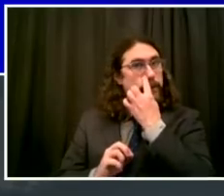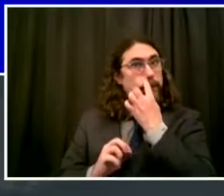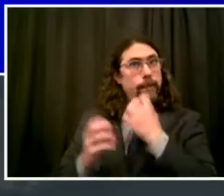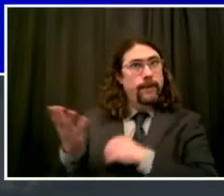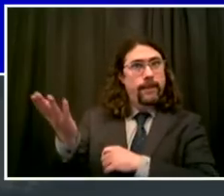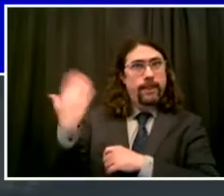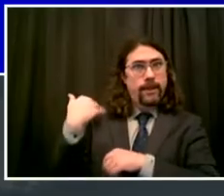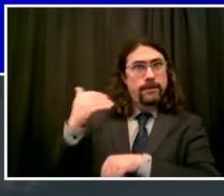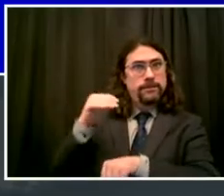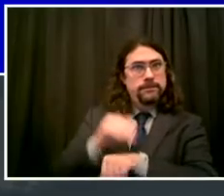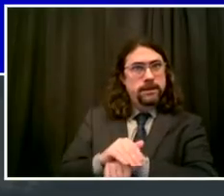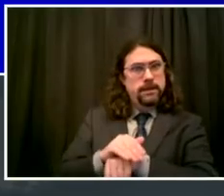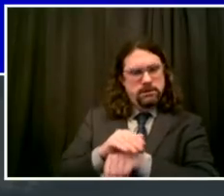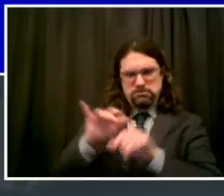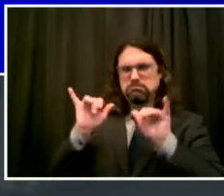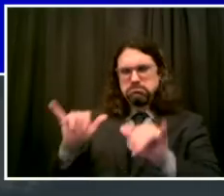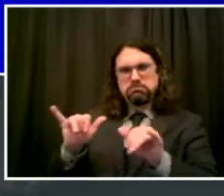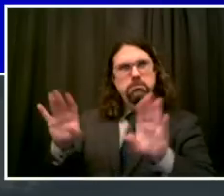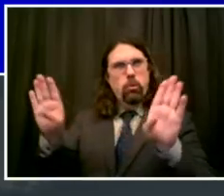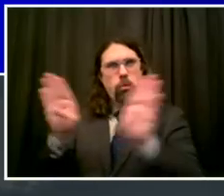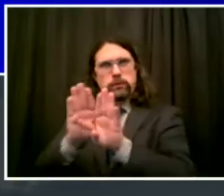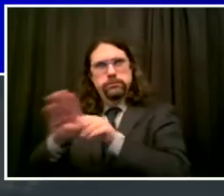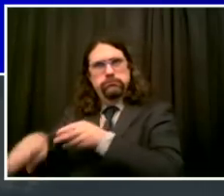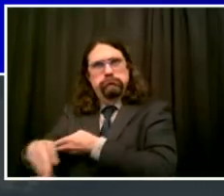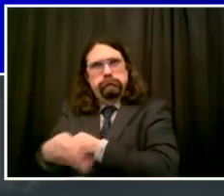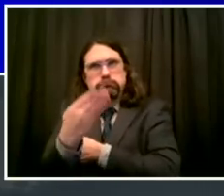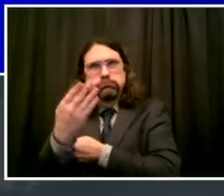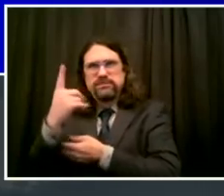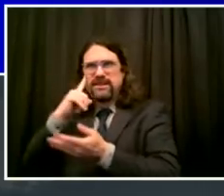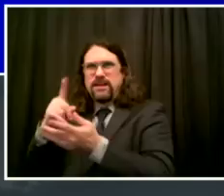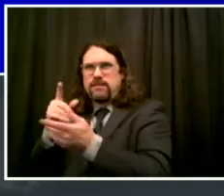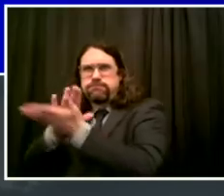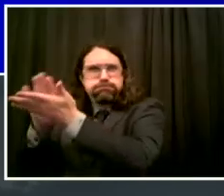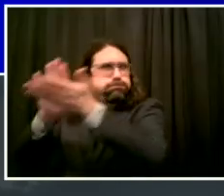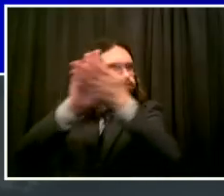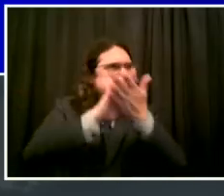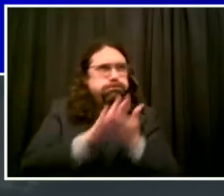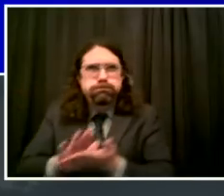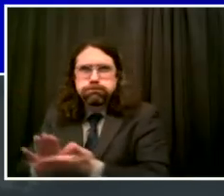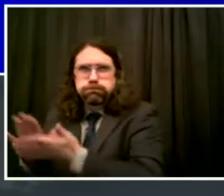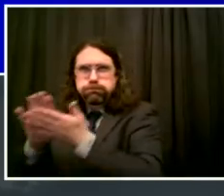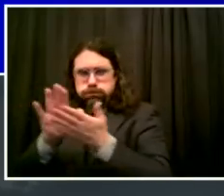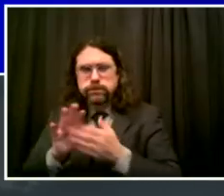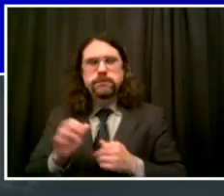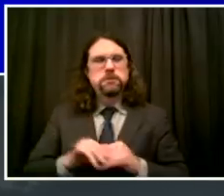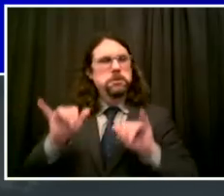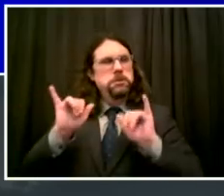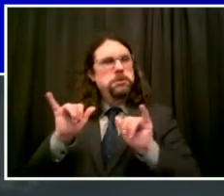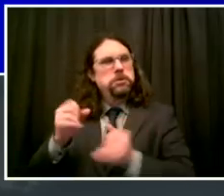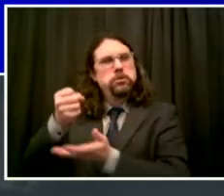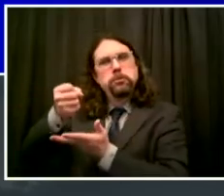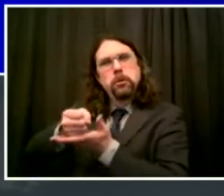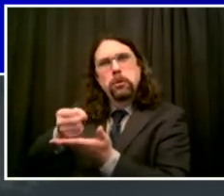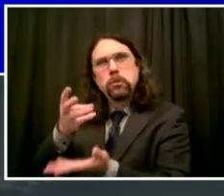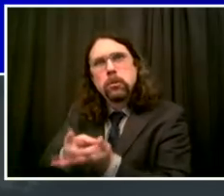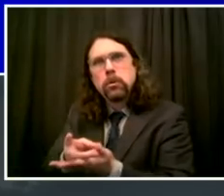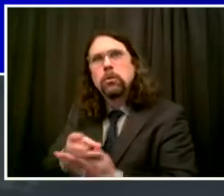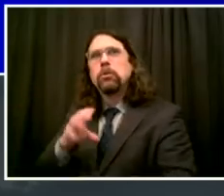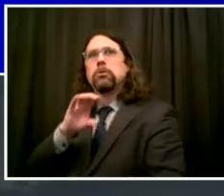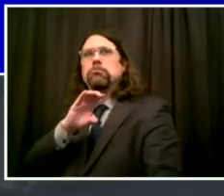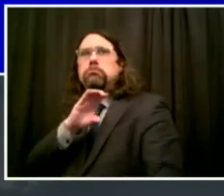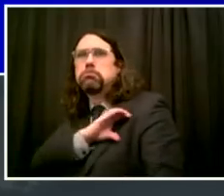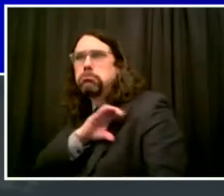and specially trained members of NYPD were out there to help homeless New Yorkers, to offer them a chance to come in and get support.